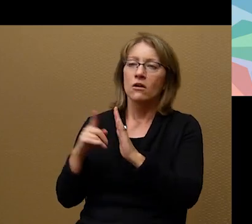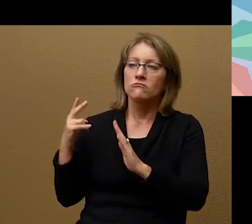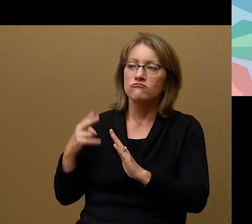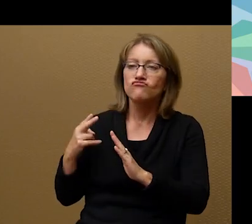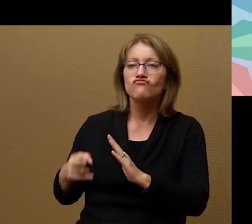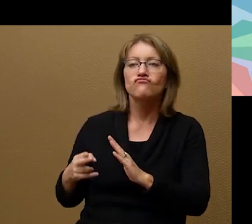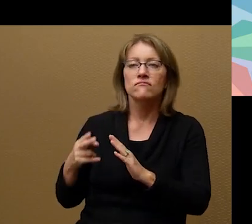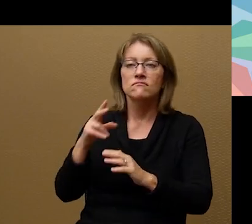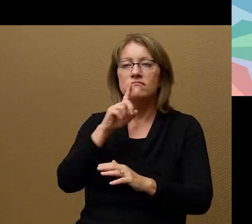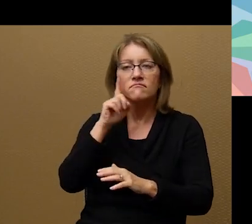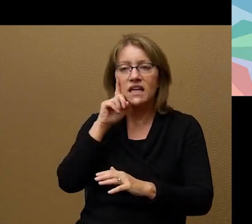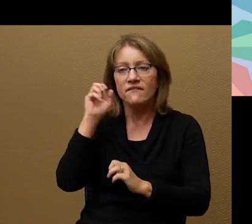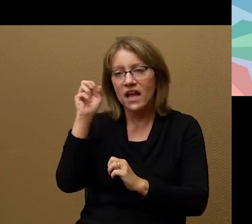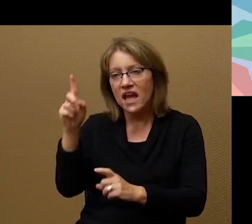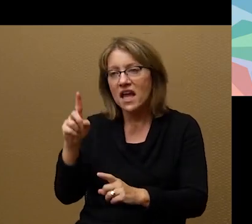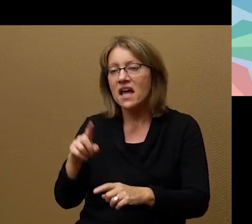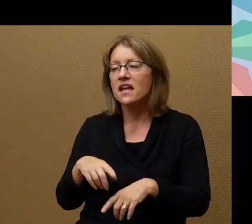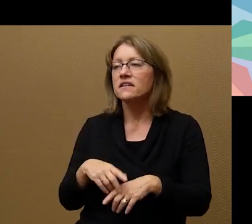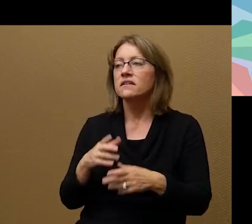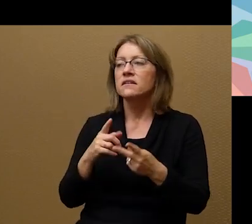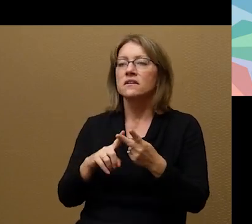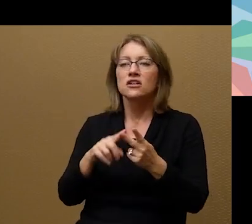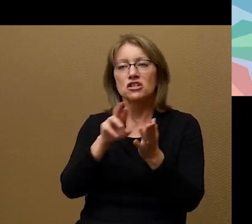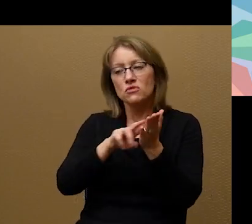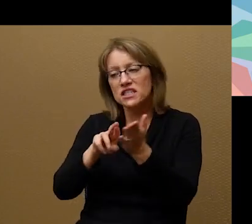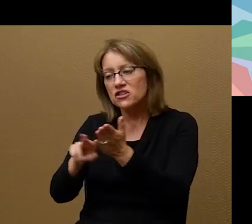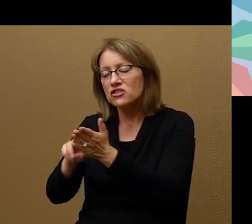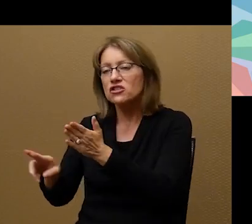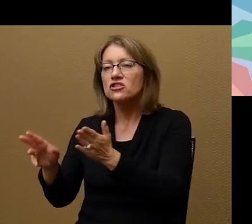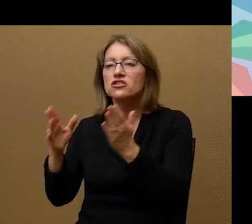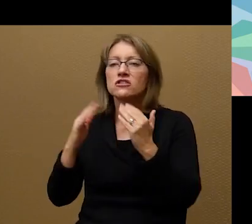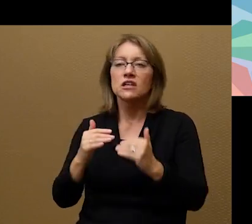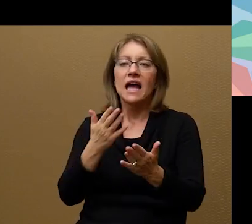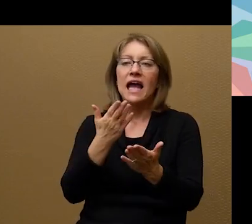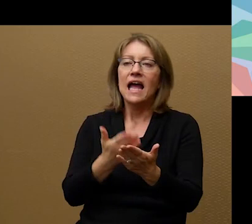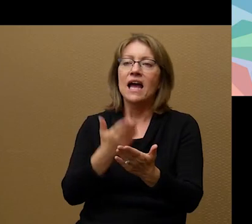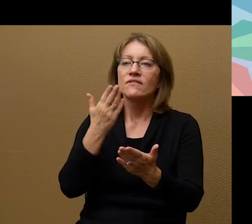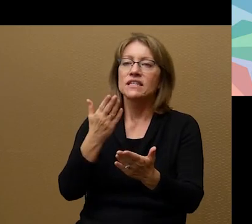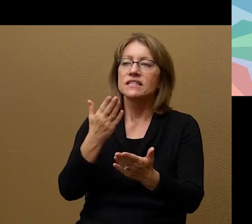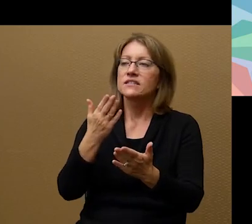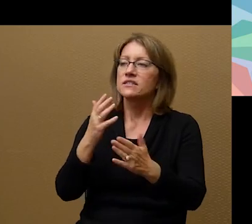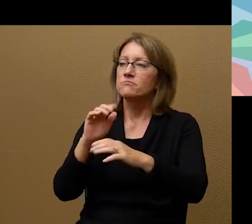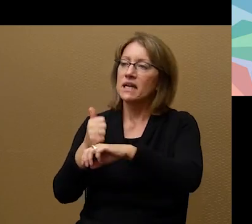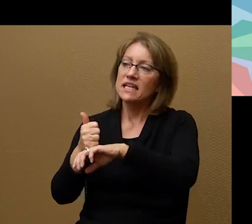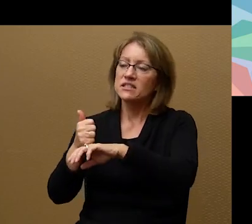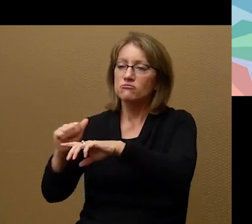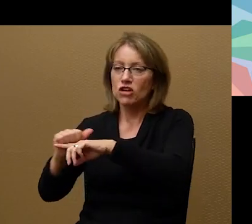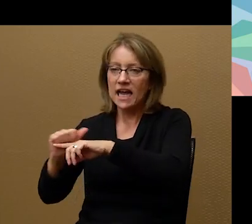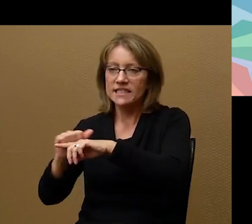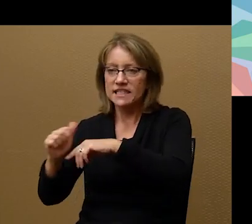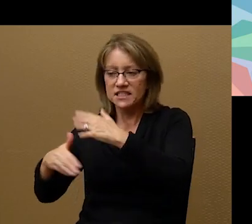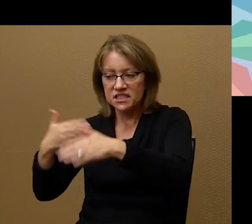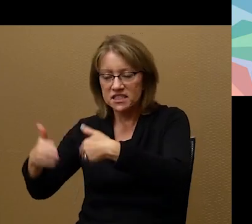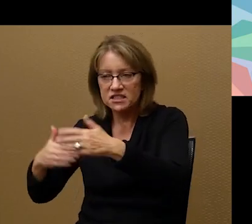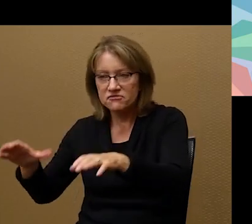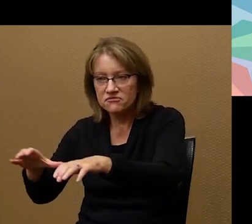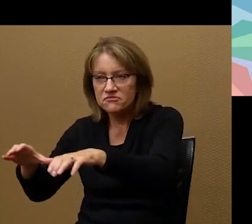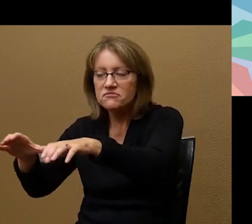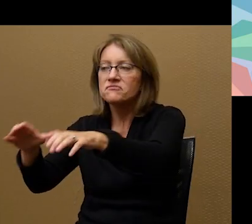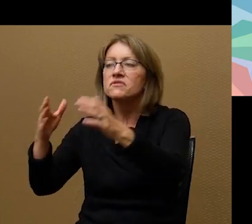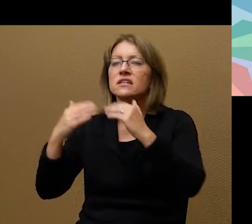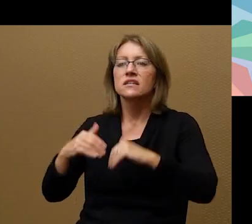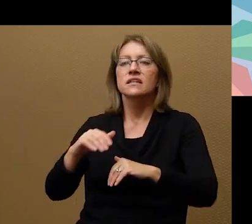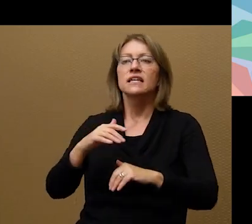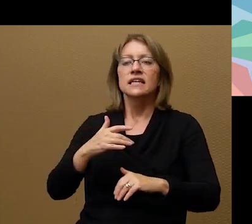deaf ed, some studies out there, evidence-based practices. Then we're going to jump into sensory disabilities and then